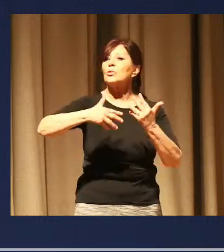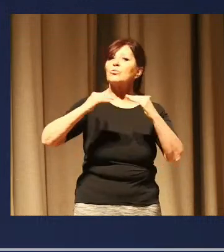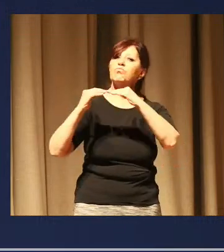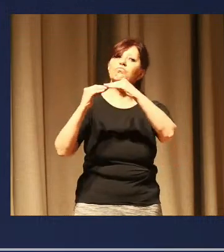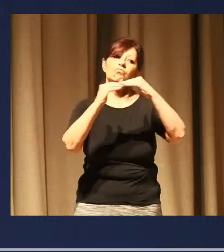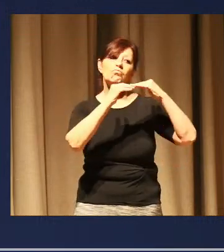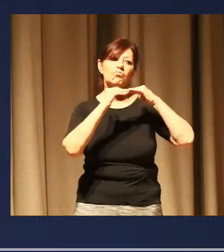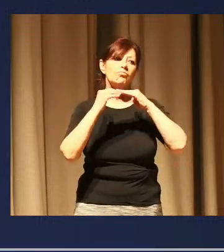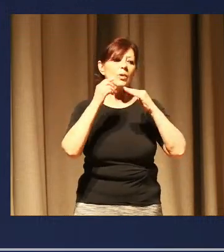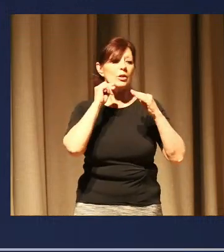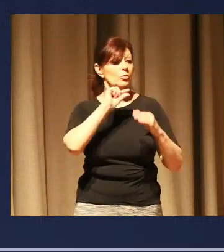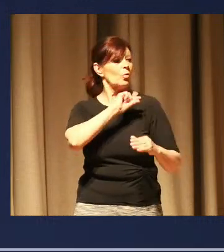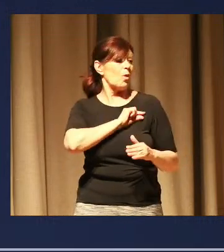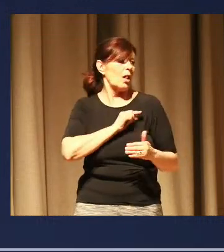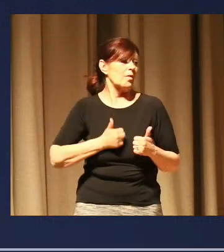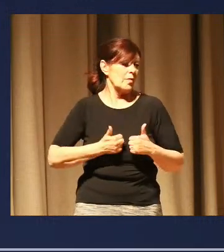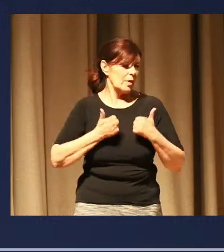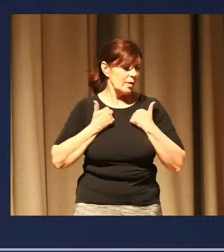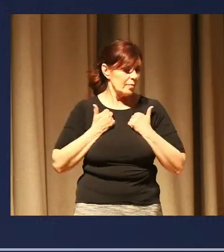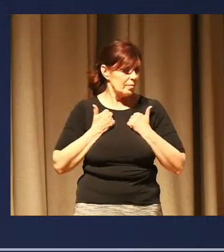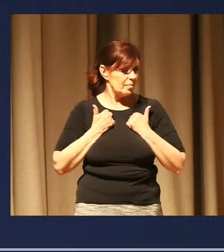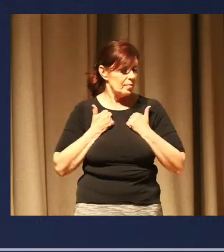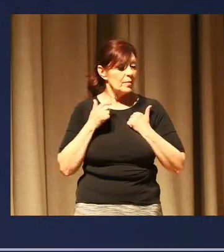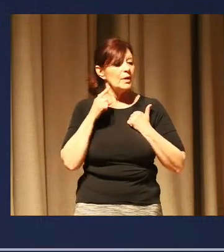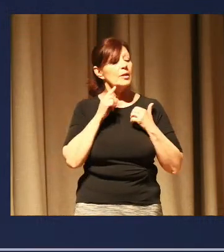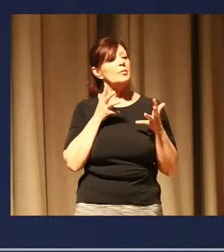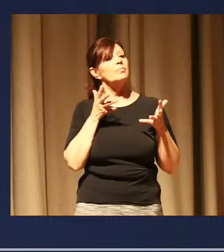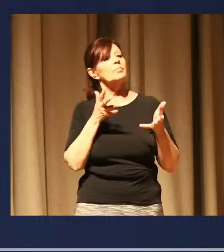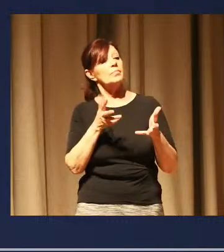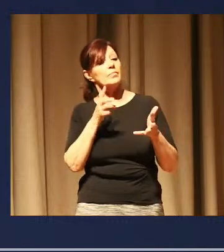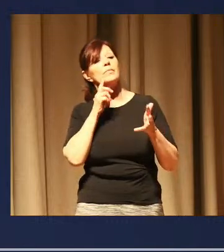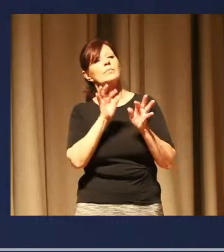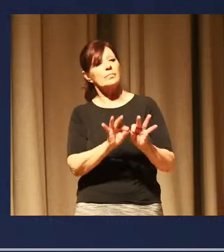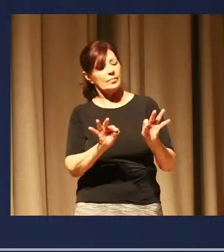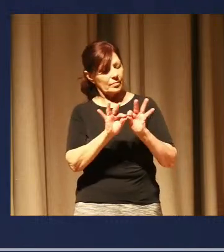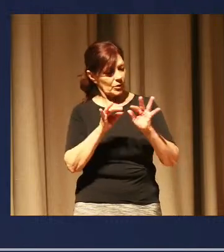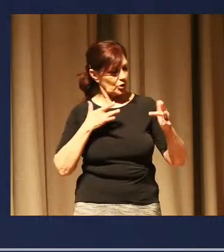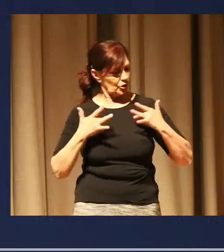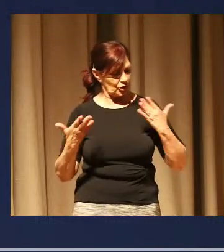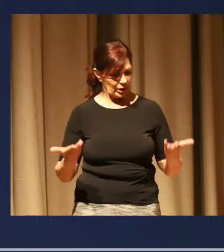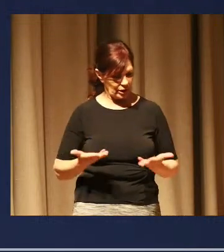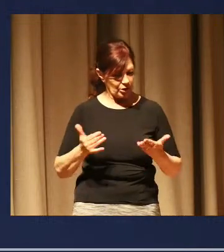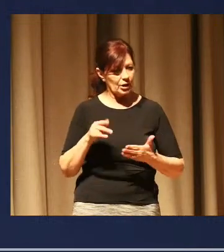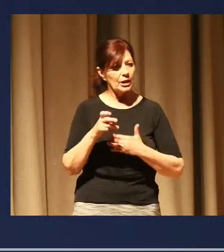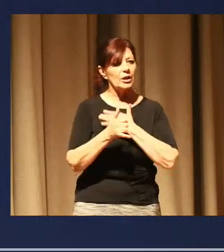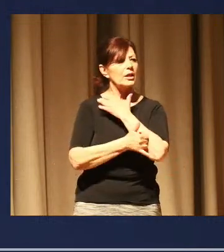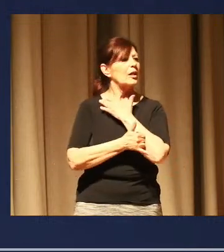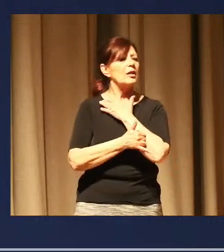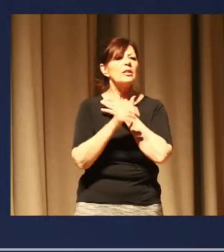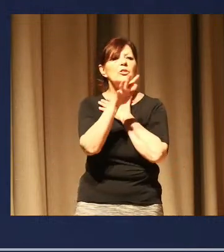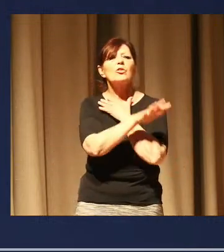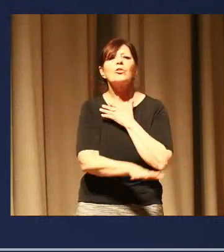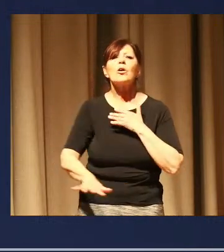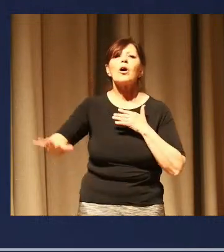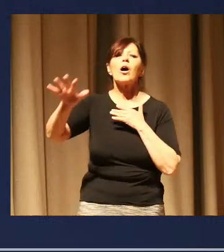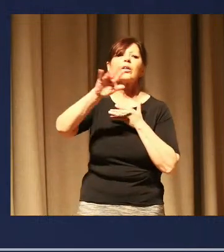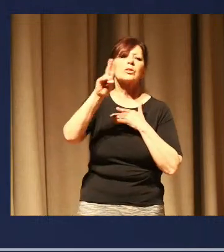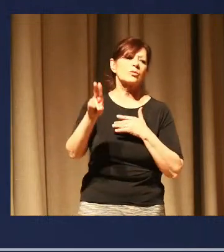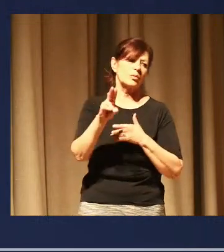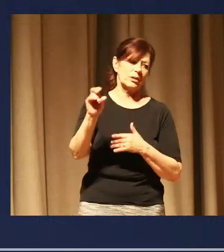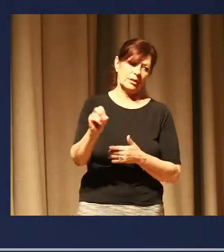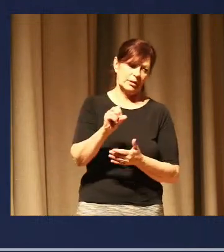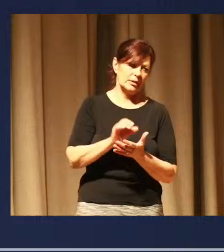and overall quality of life. It remains a significant concern here in Erie County, as it does across the United